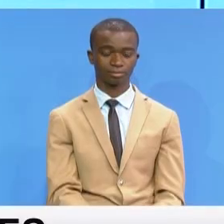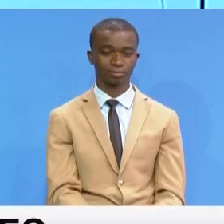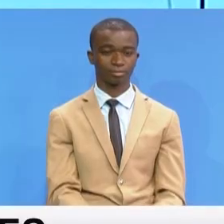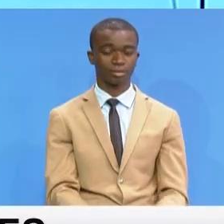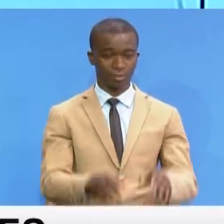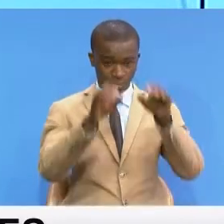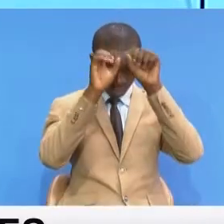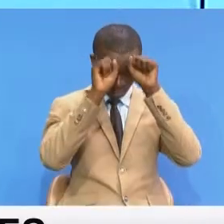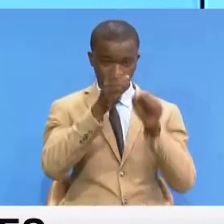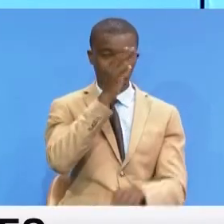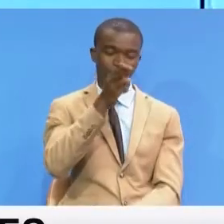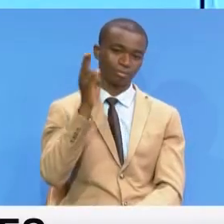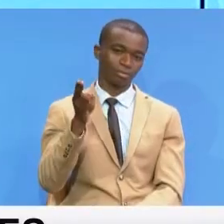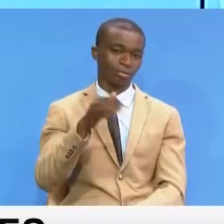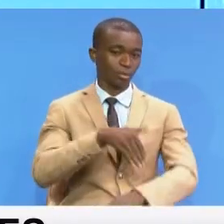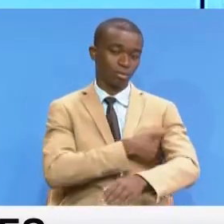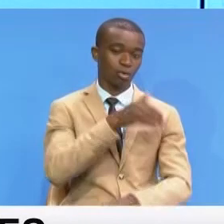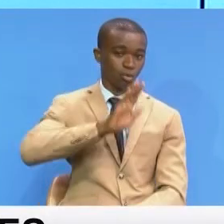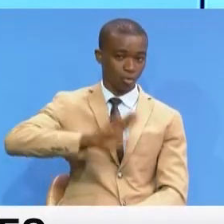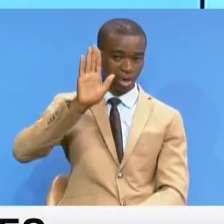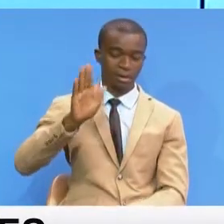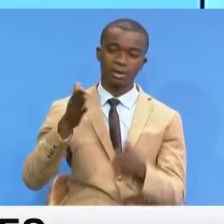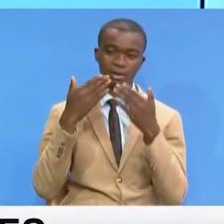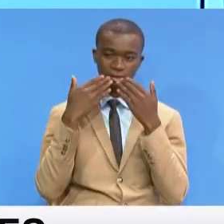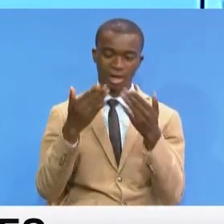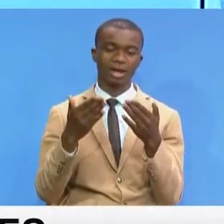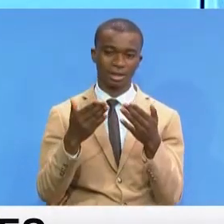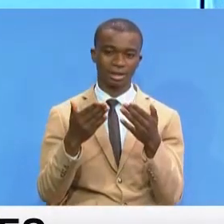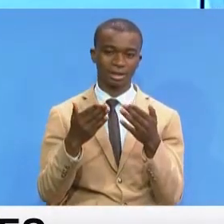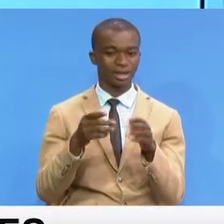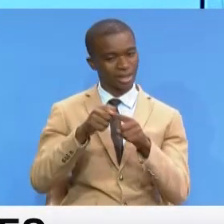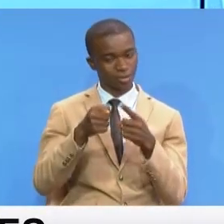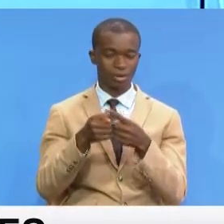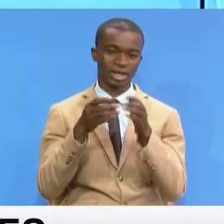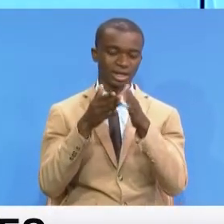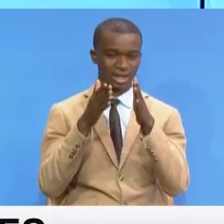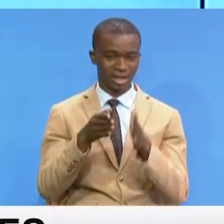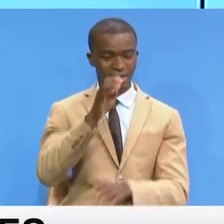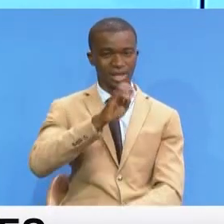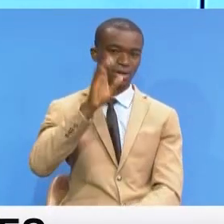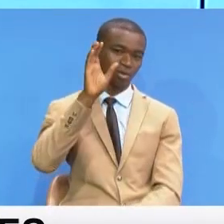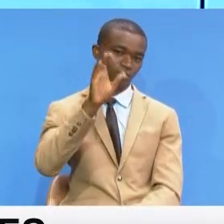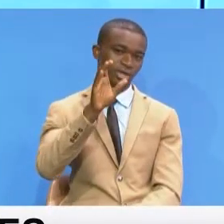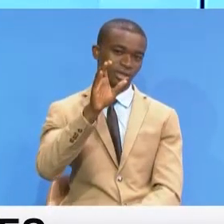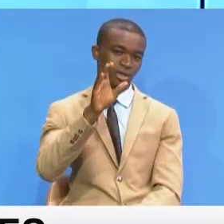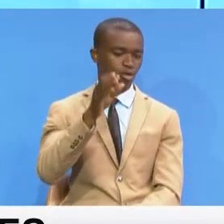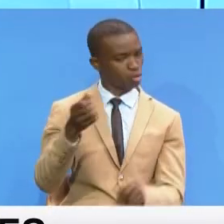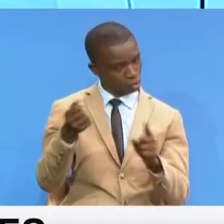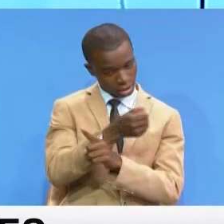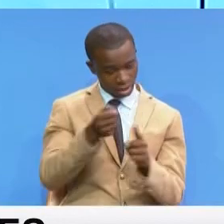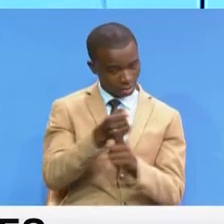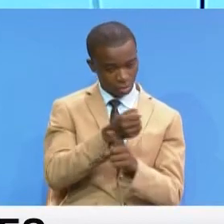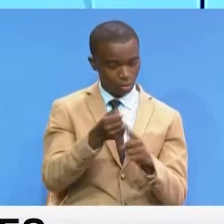First Lady Motenta Hijilema has thanked traditional leaders in Eastern Province and across the country for championing